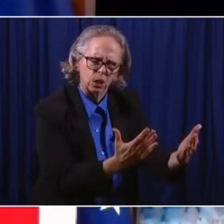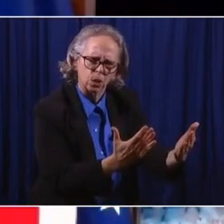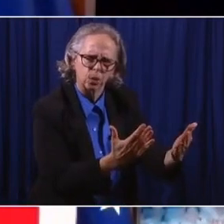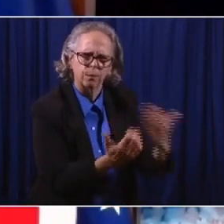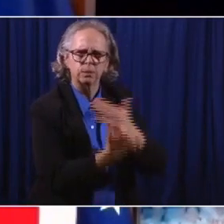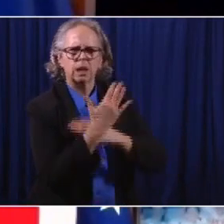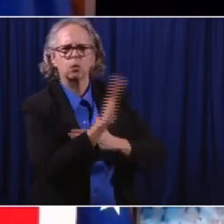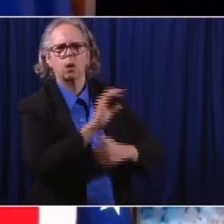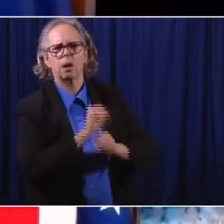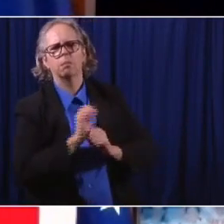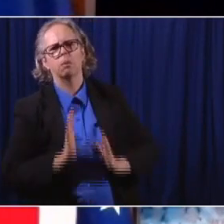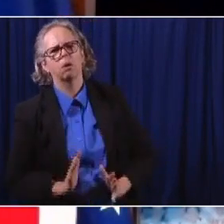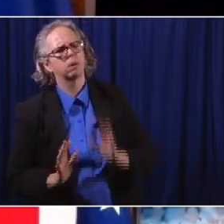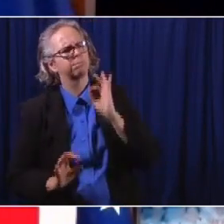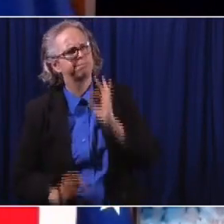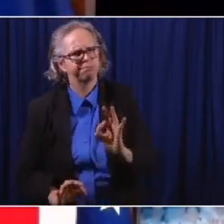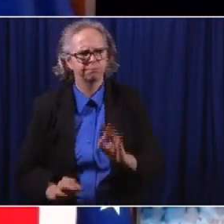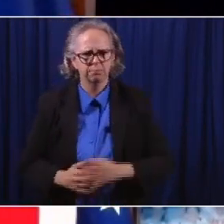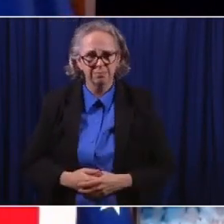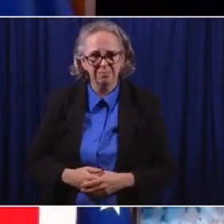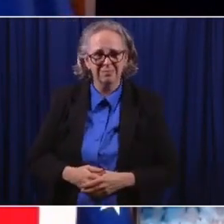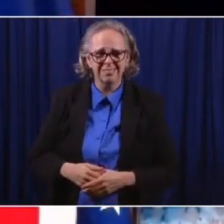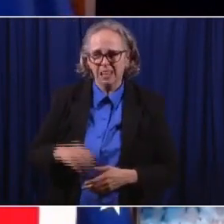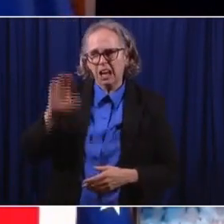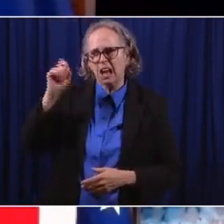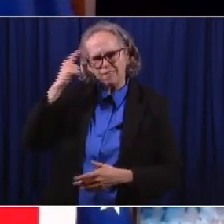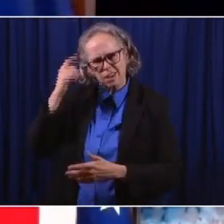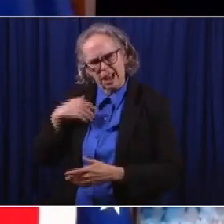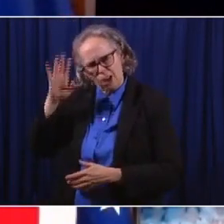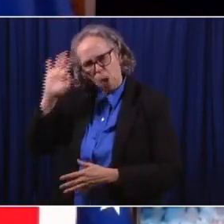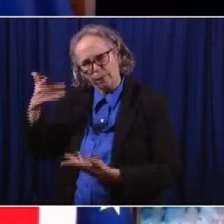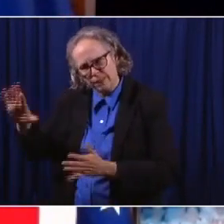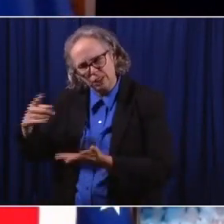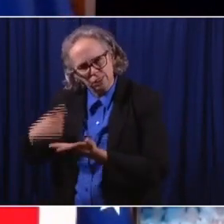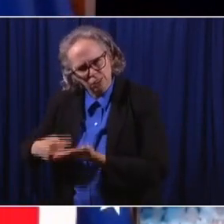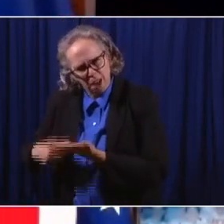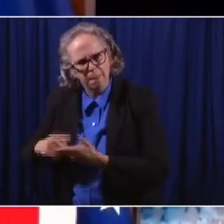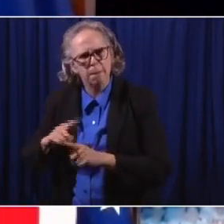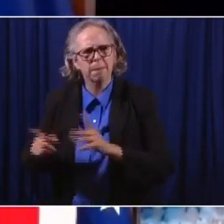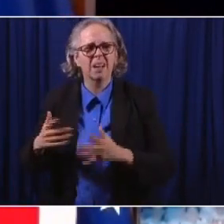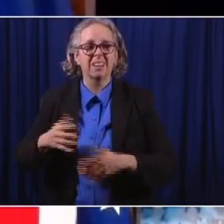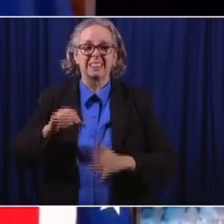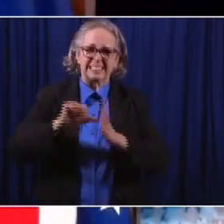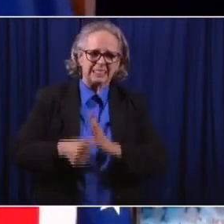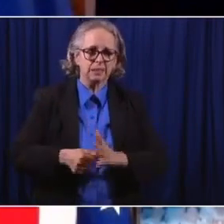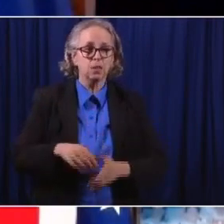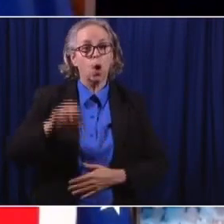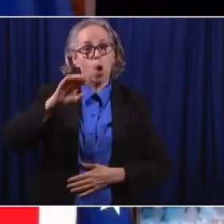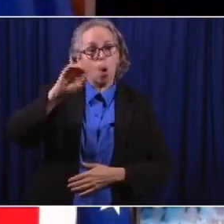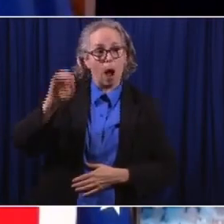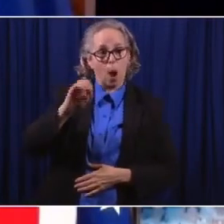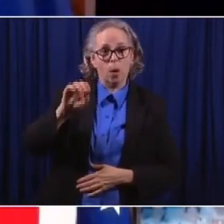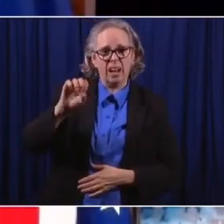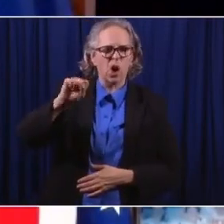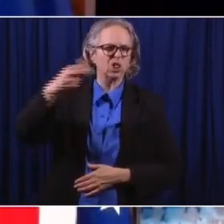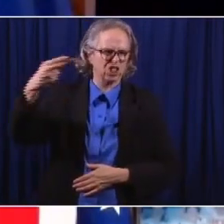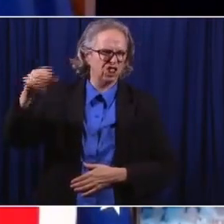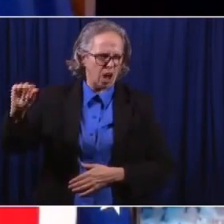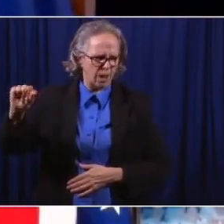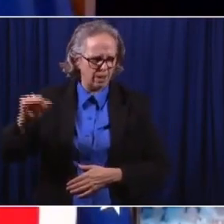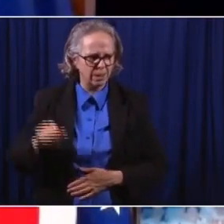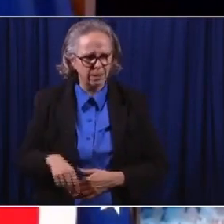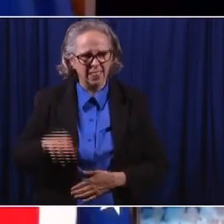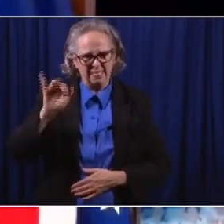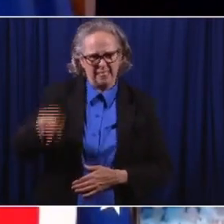in the week that I'll say that the Ohio High School Athletic Association, they have been a great partner to us as